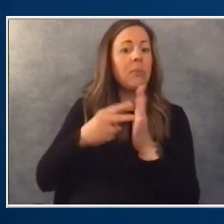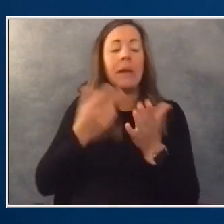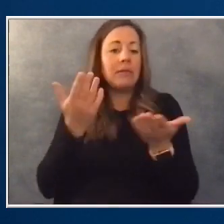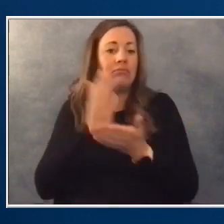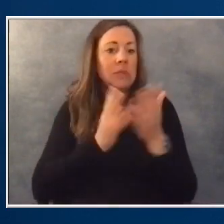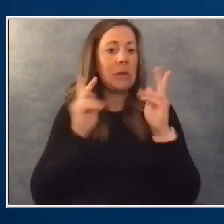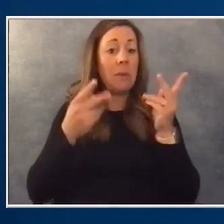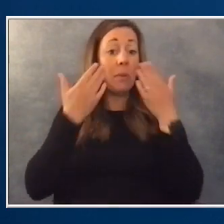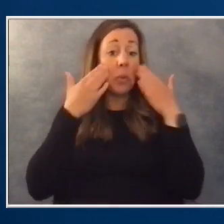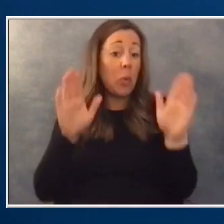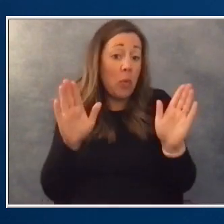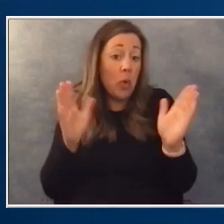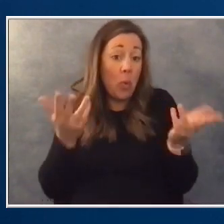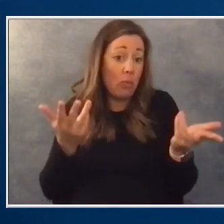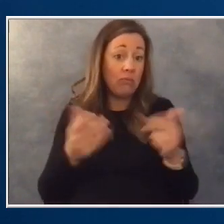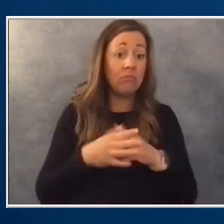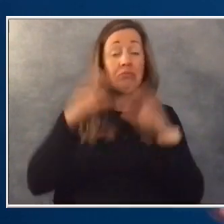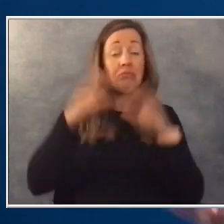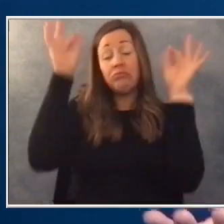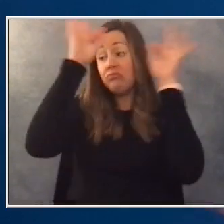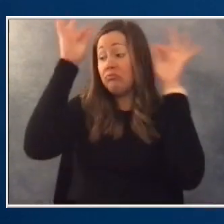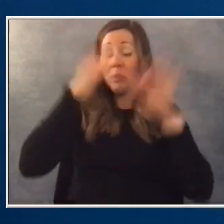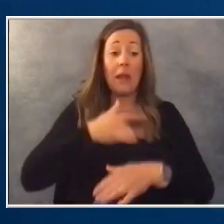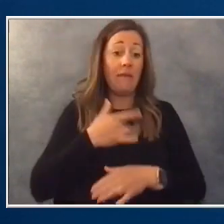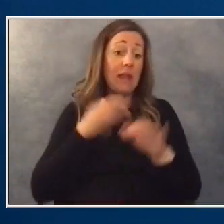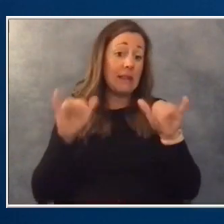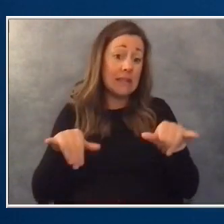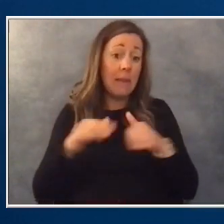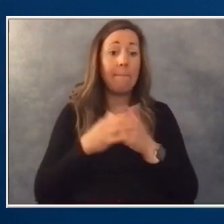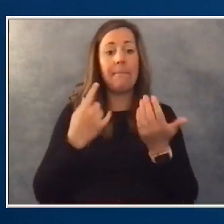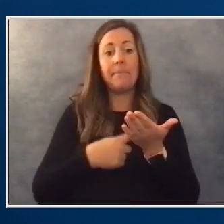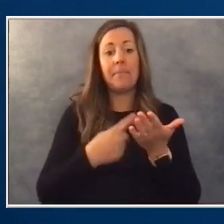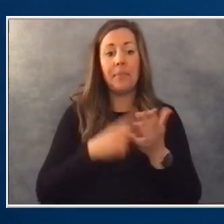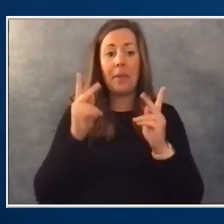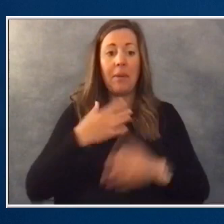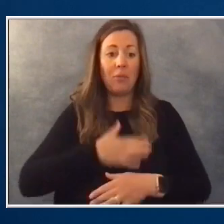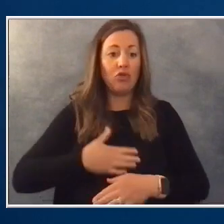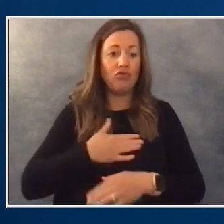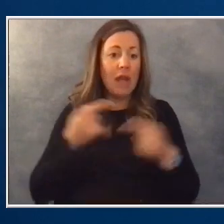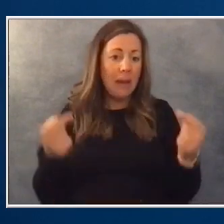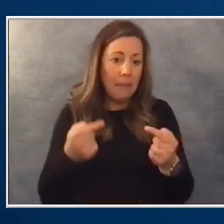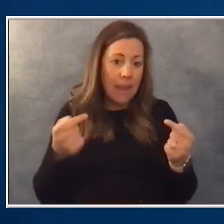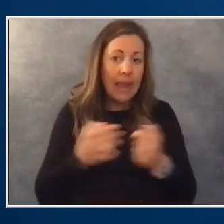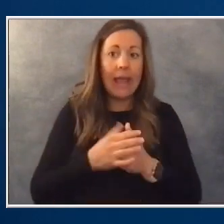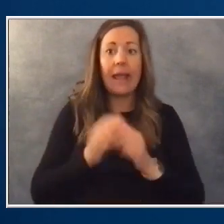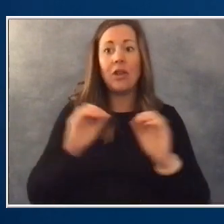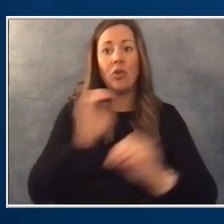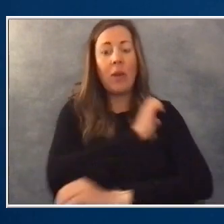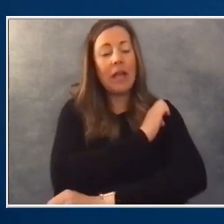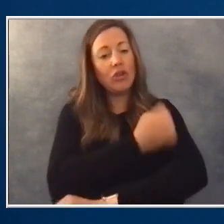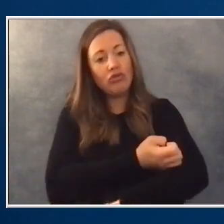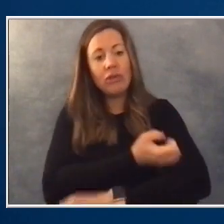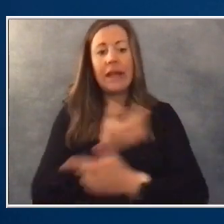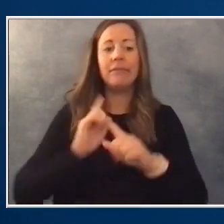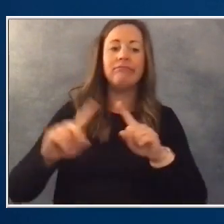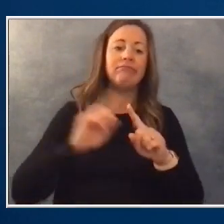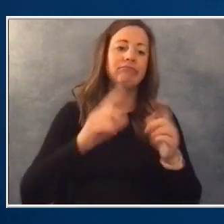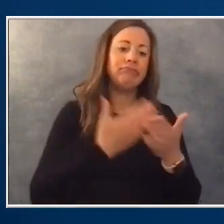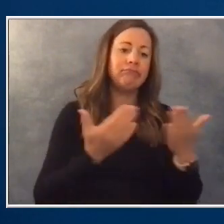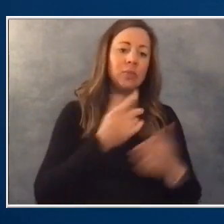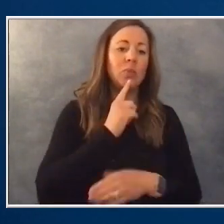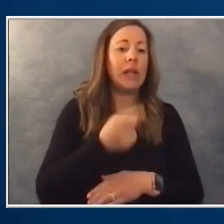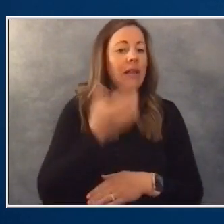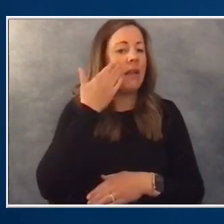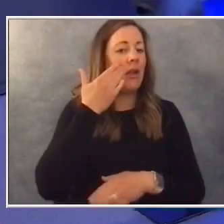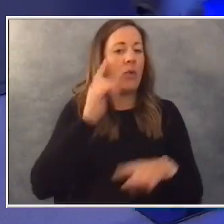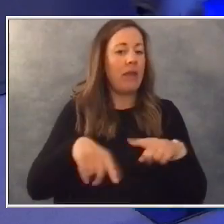feel the same, and some people, short of breath or chest discomfort or no energy are very common. They just know they know they can't do what they used to do.